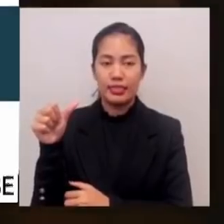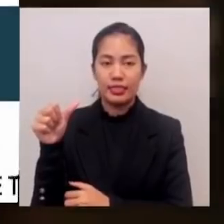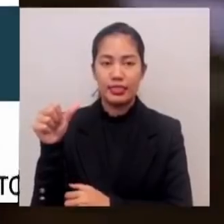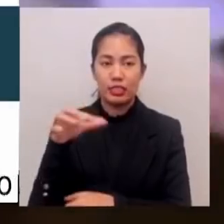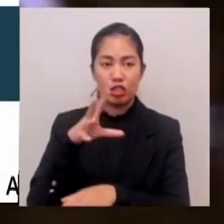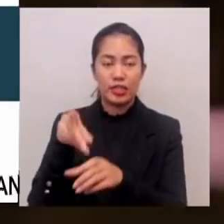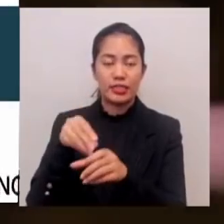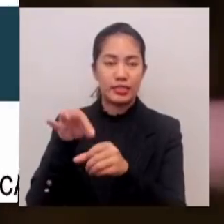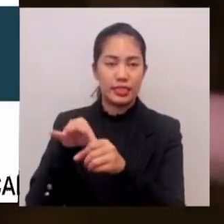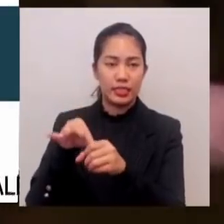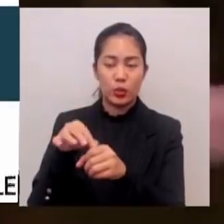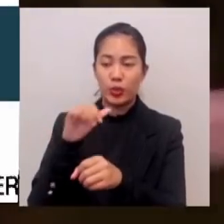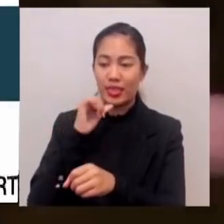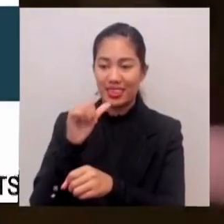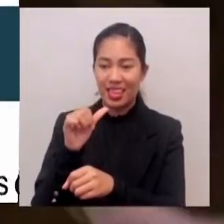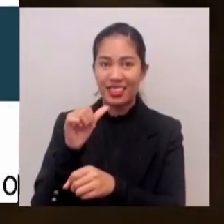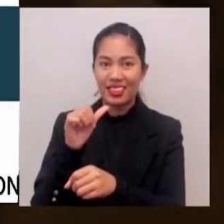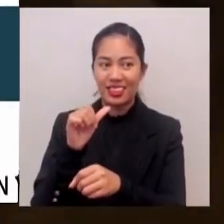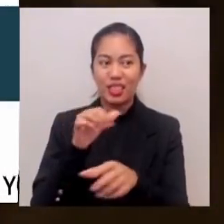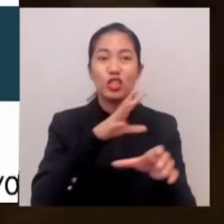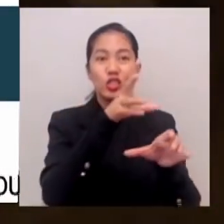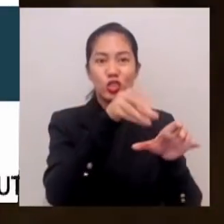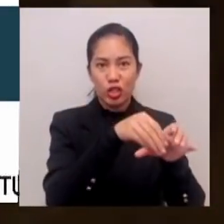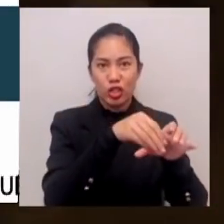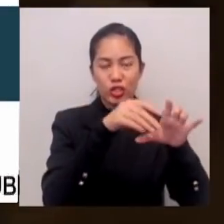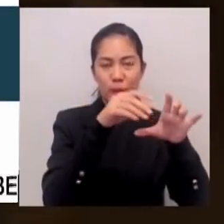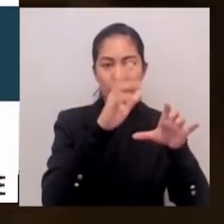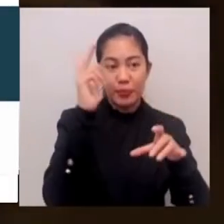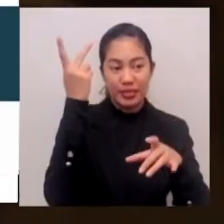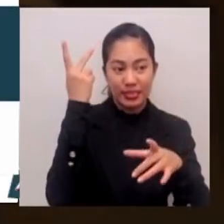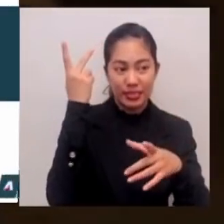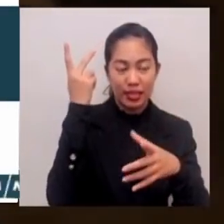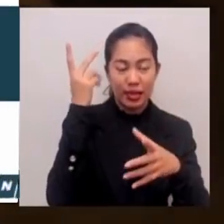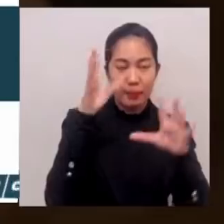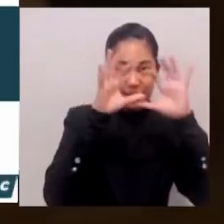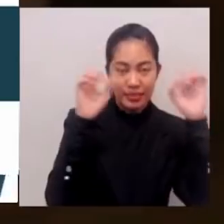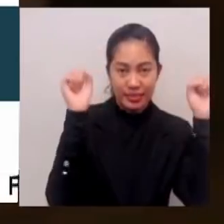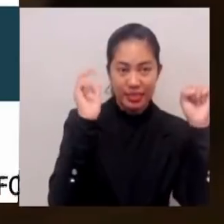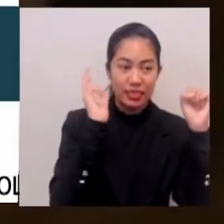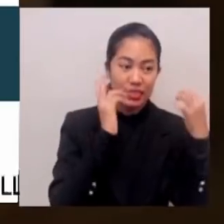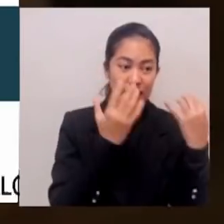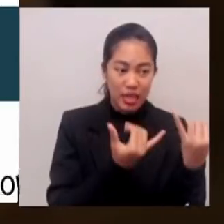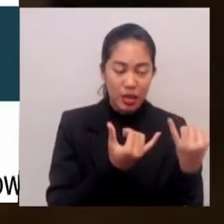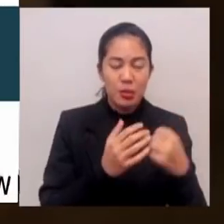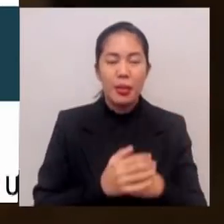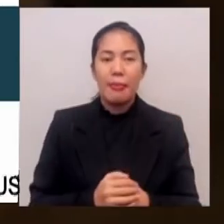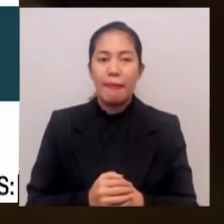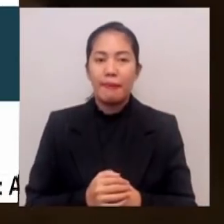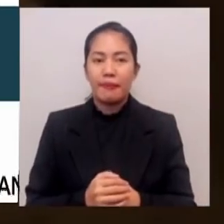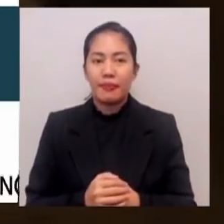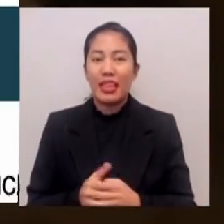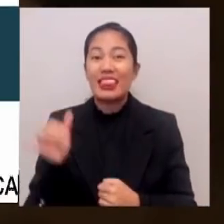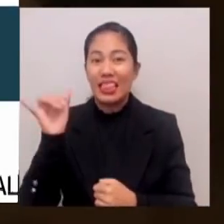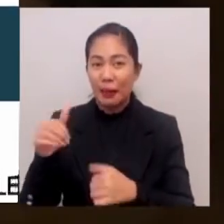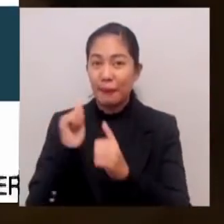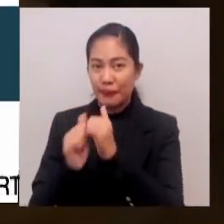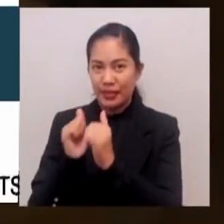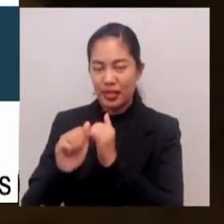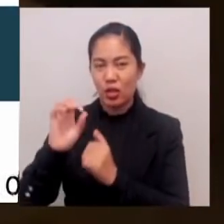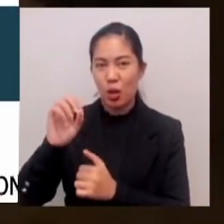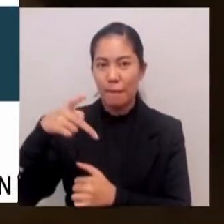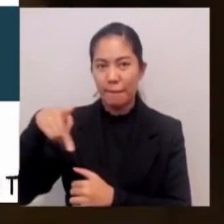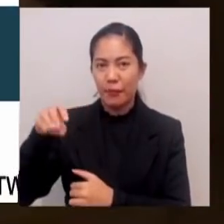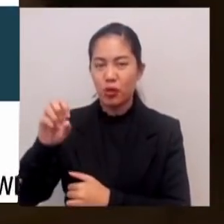identified with the administration or does not identify with the administration, with that definition, I don't think there can